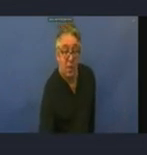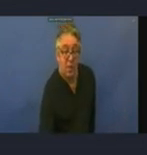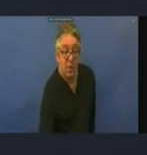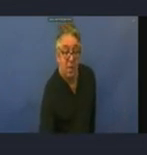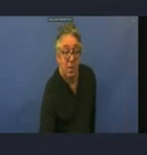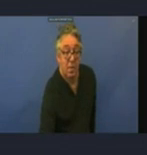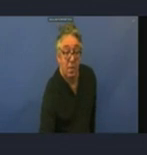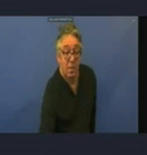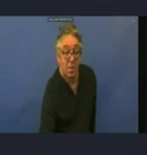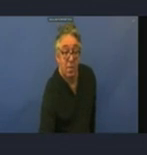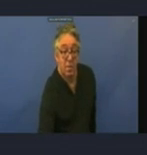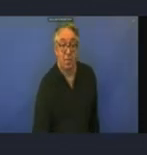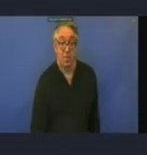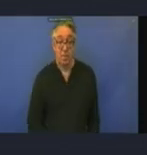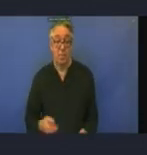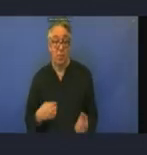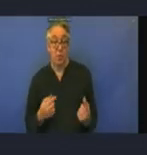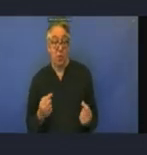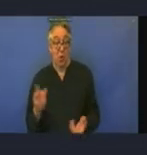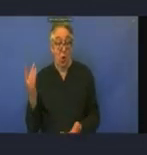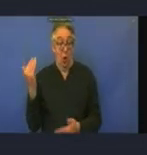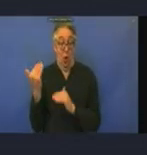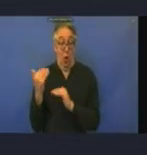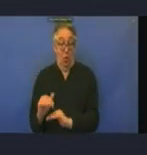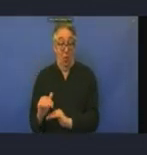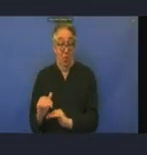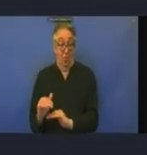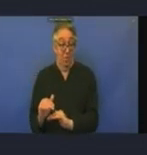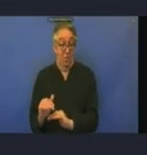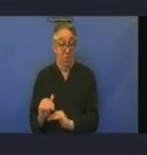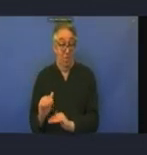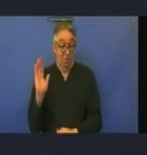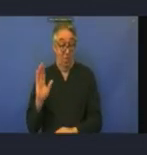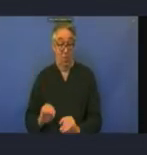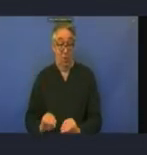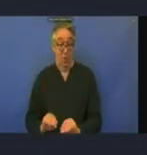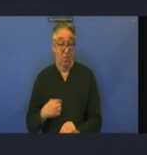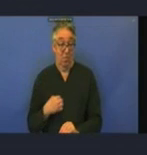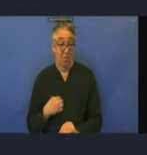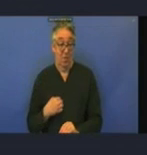requested. Be careful that the not-for-profit lump sum is linked to